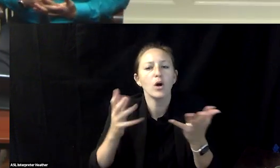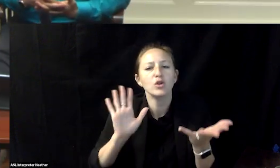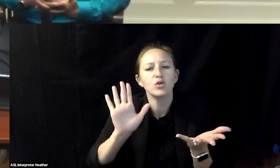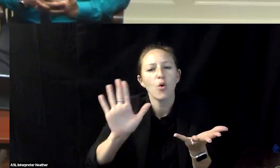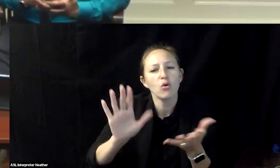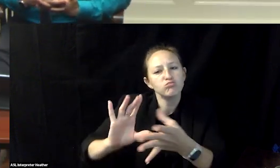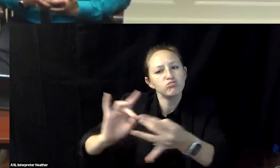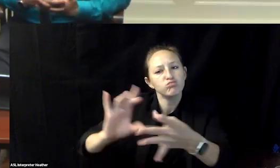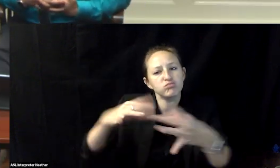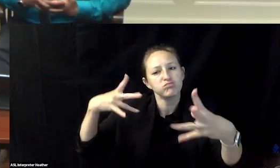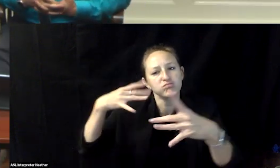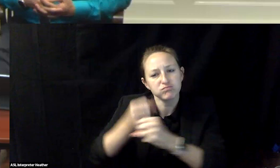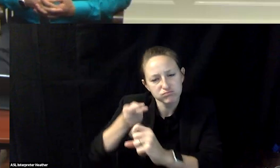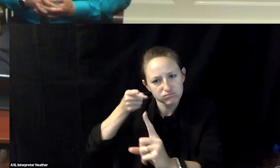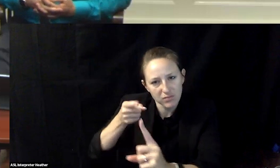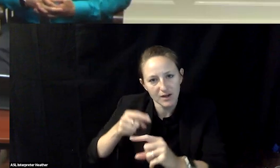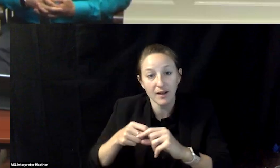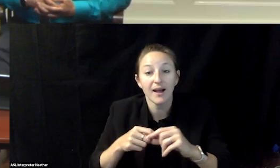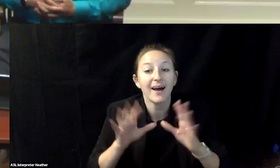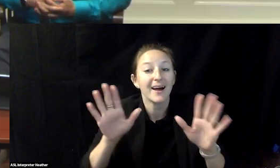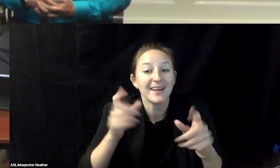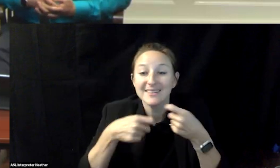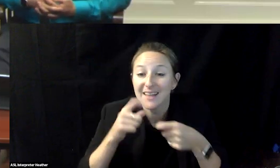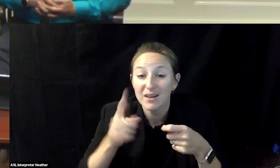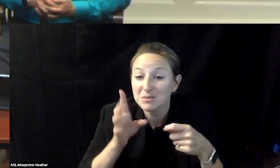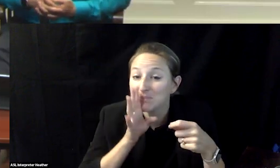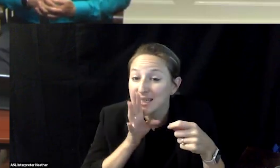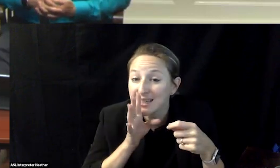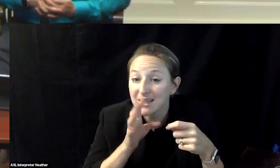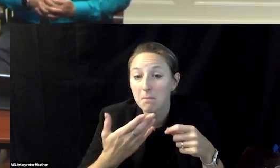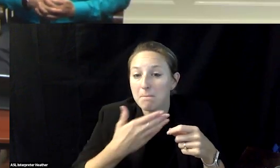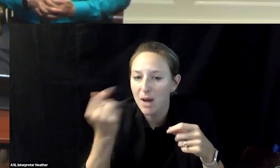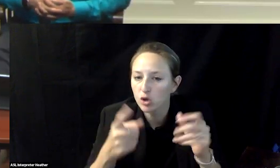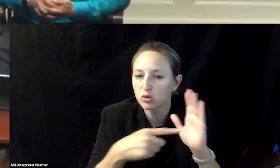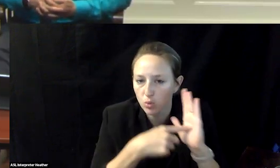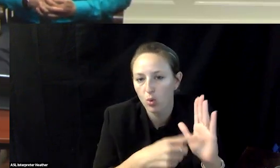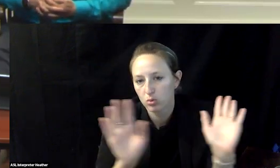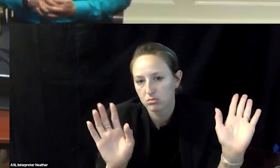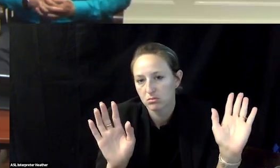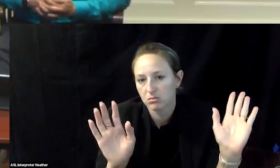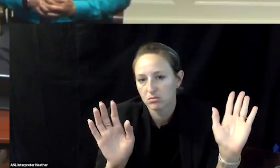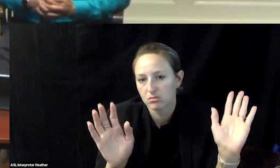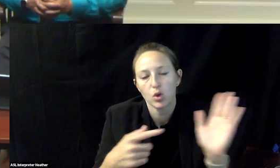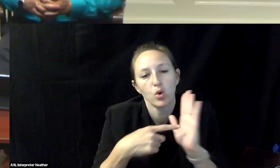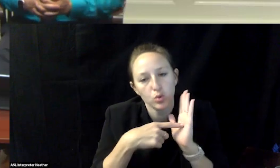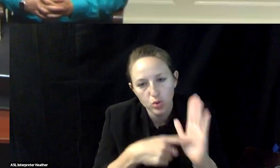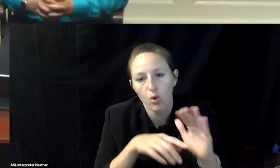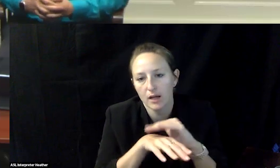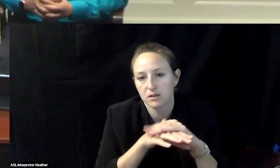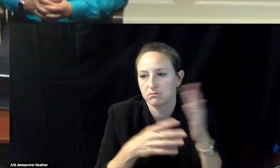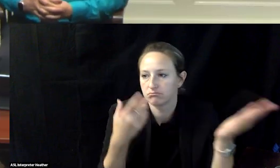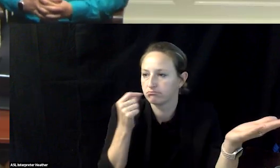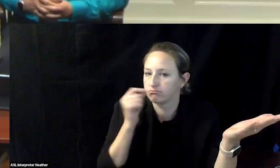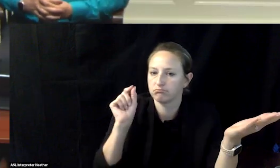think rather than speaking, I think the power is in the demonstrating. And every time, whether